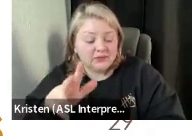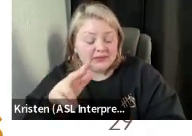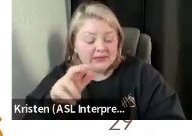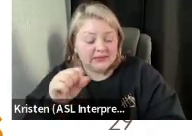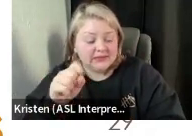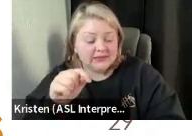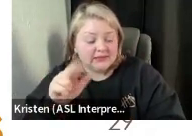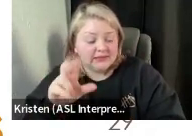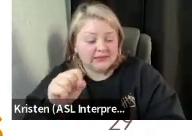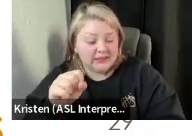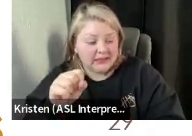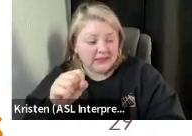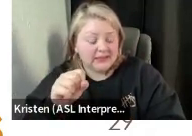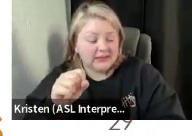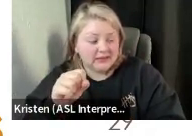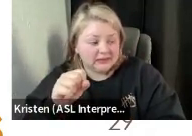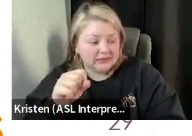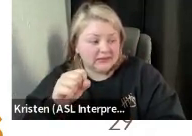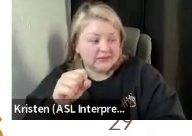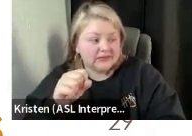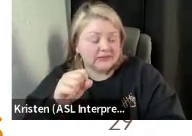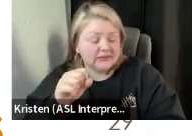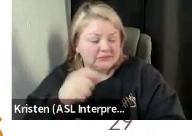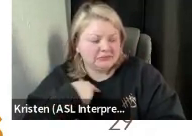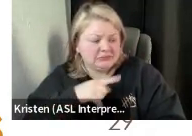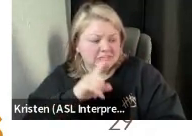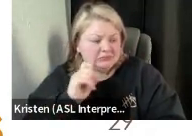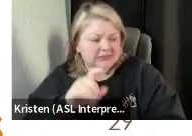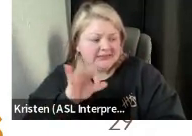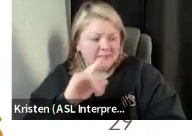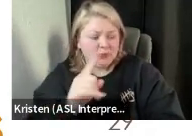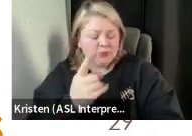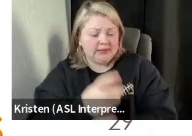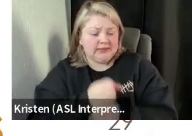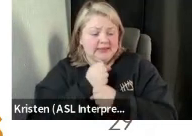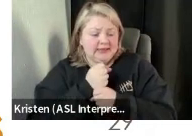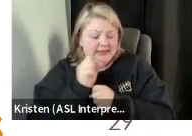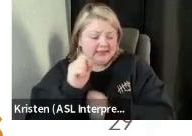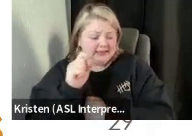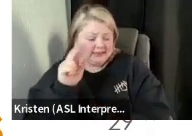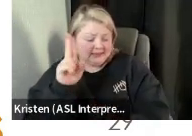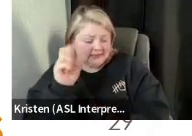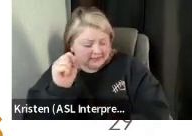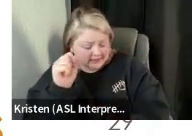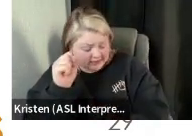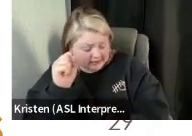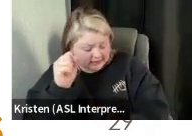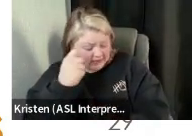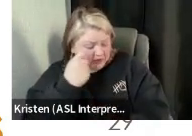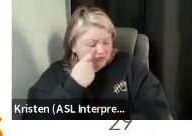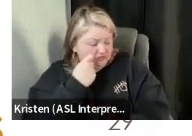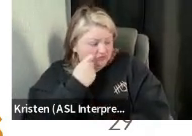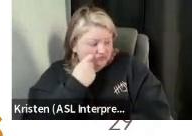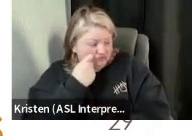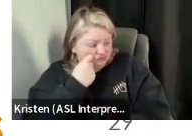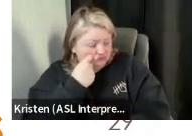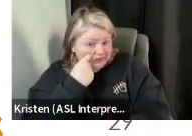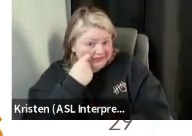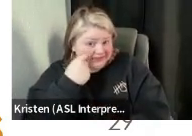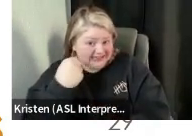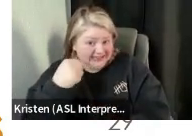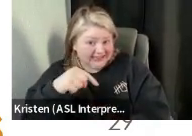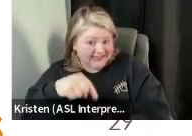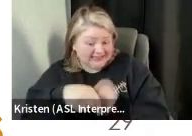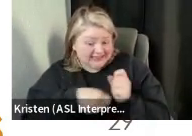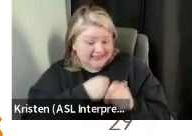the last question that you answered, if you're only getting the status recently in this year,